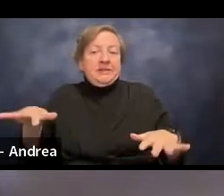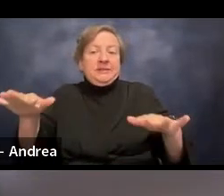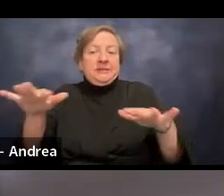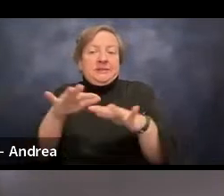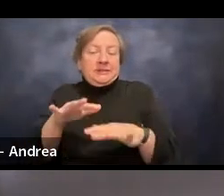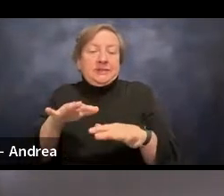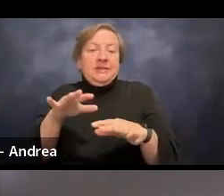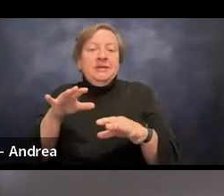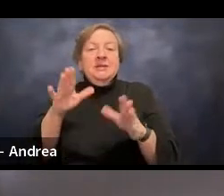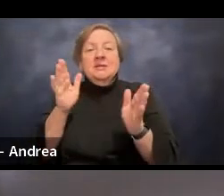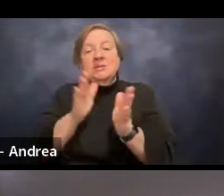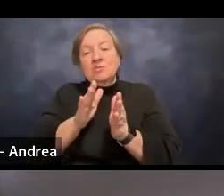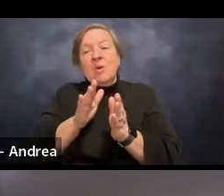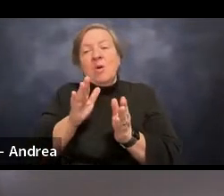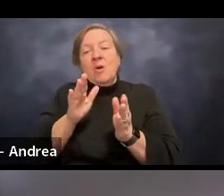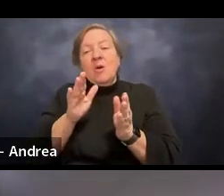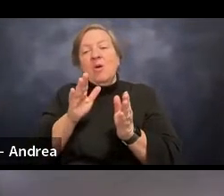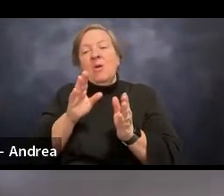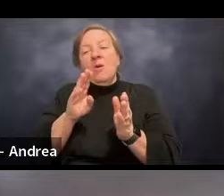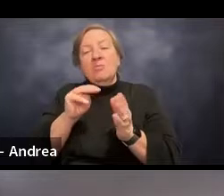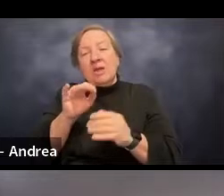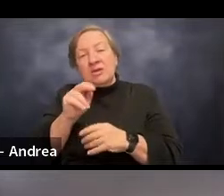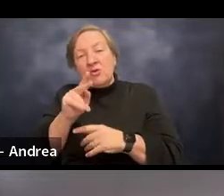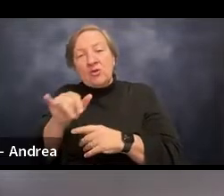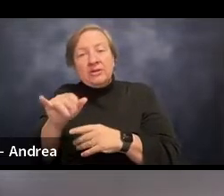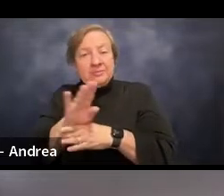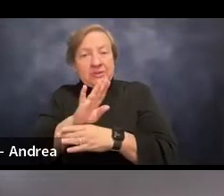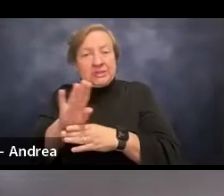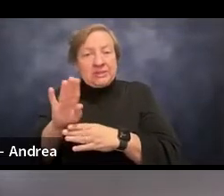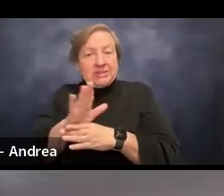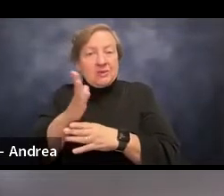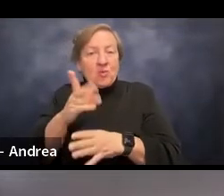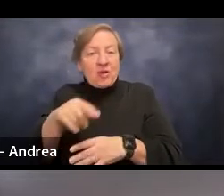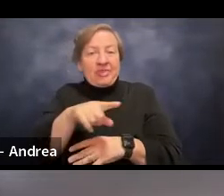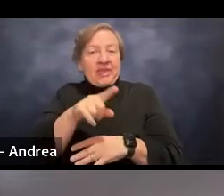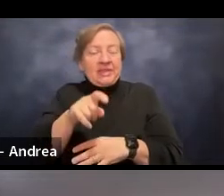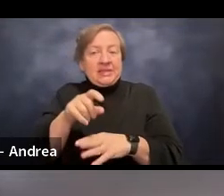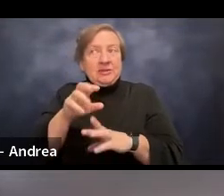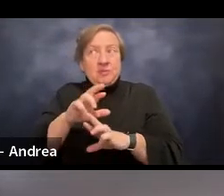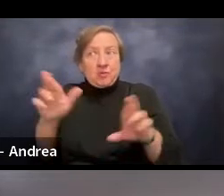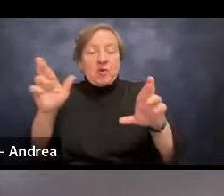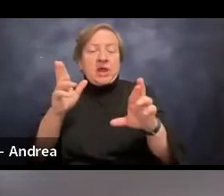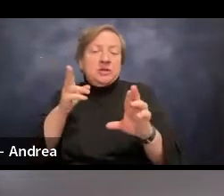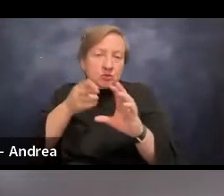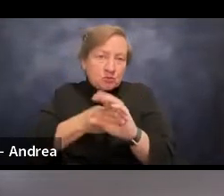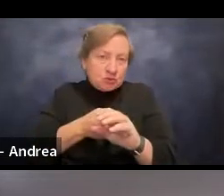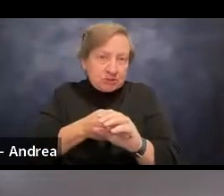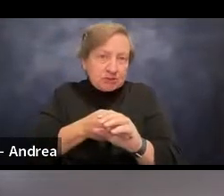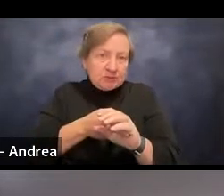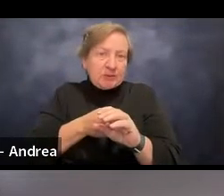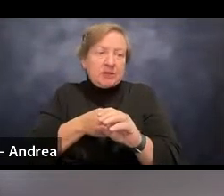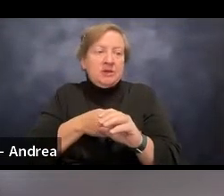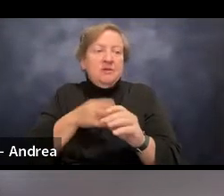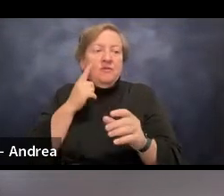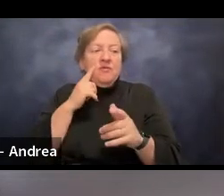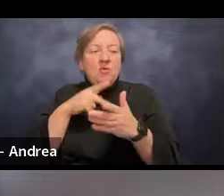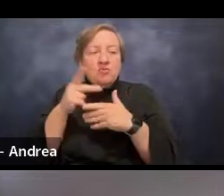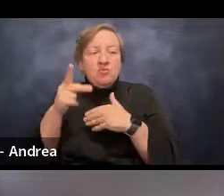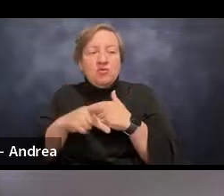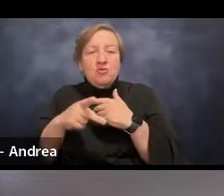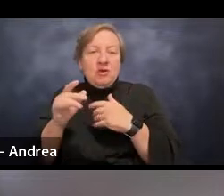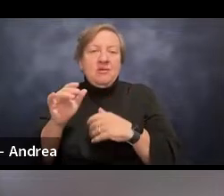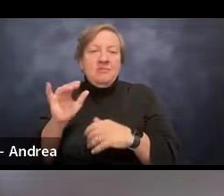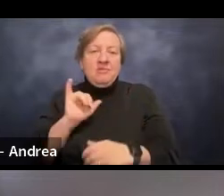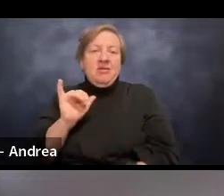the small and minority-owned businesses, what they will need to be ready to participate on a program like